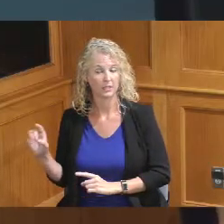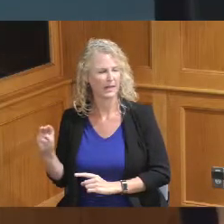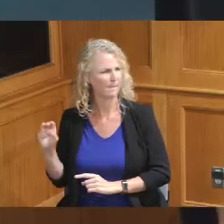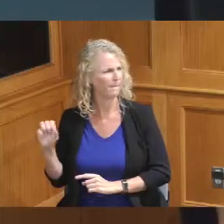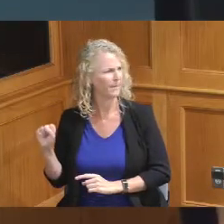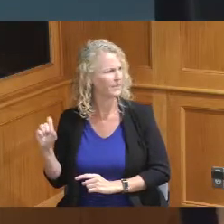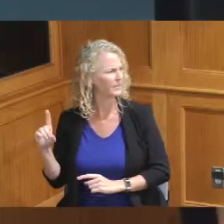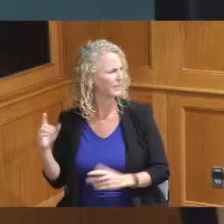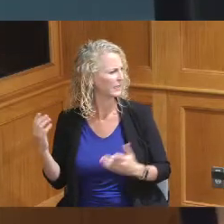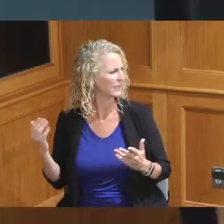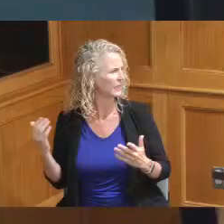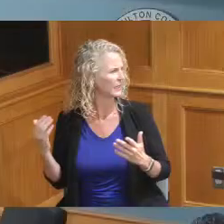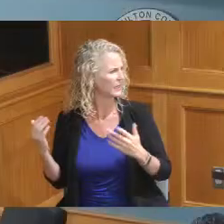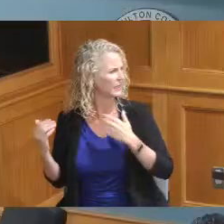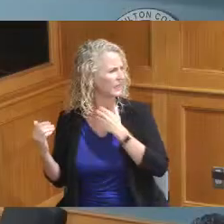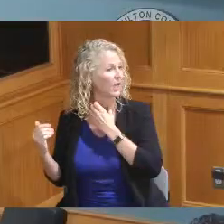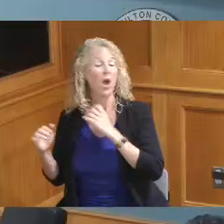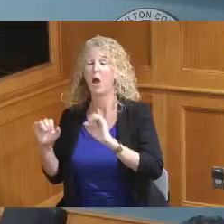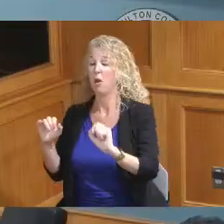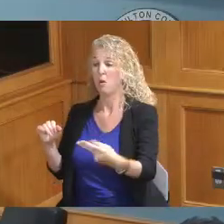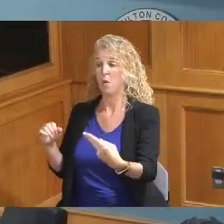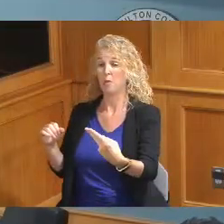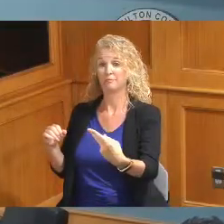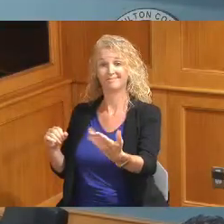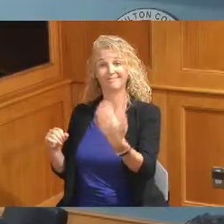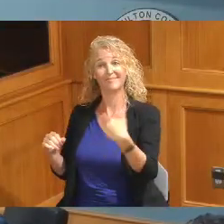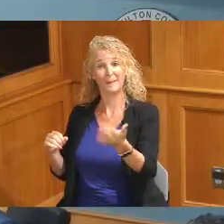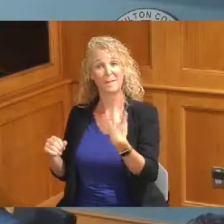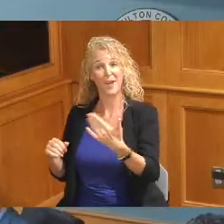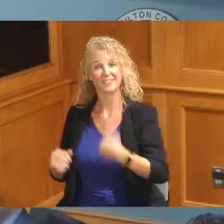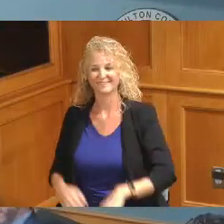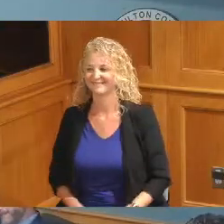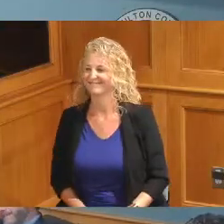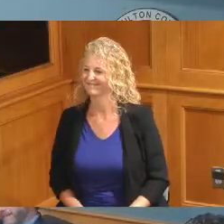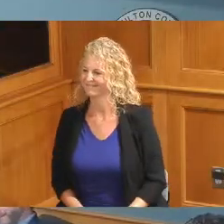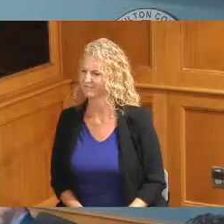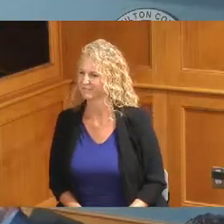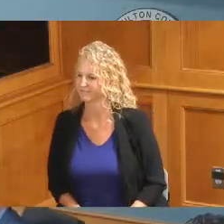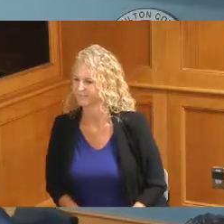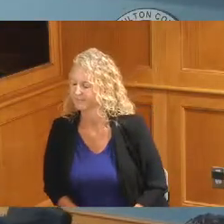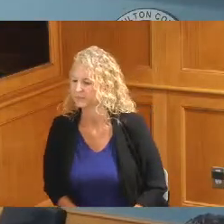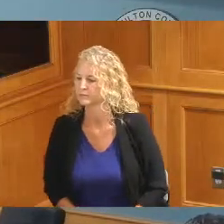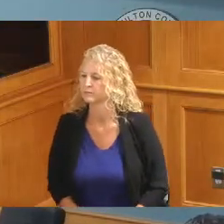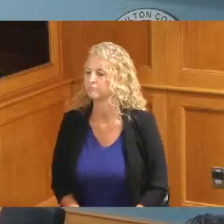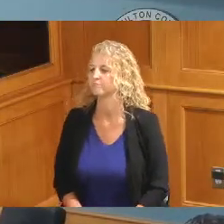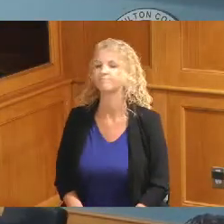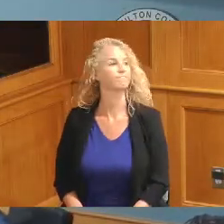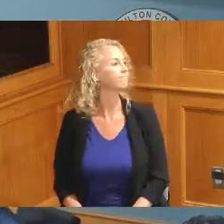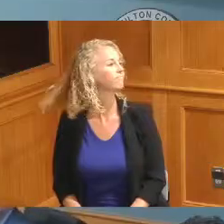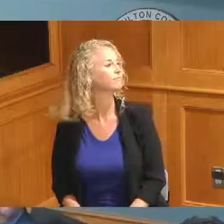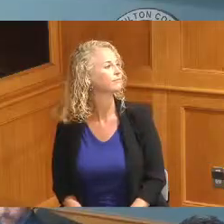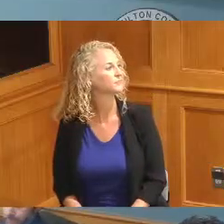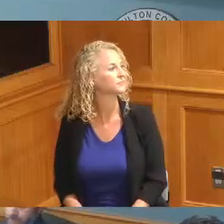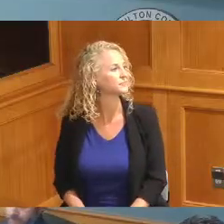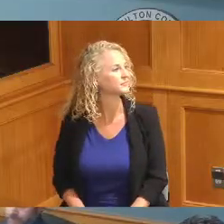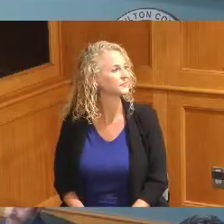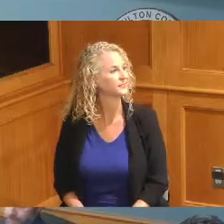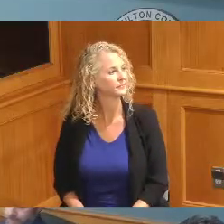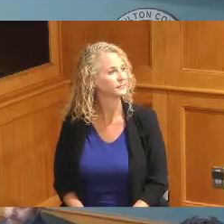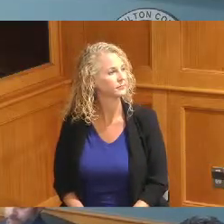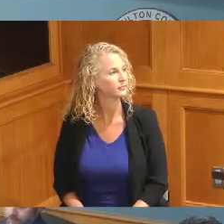here? Oh, there you are. Come on forward, please. Got a new face from MSD.